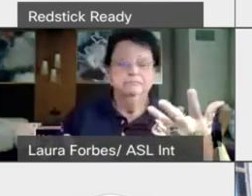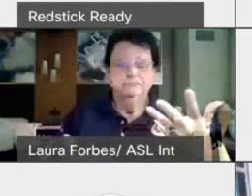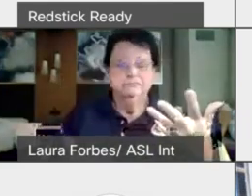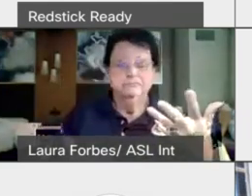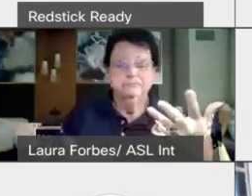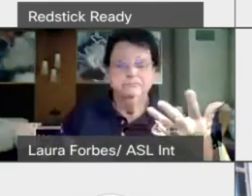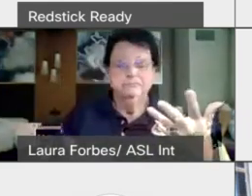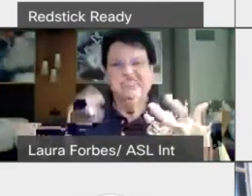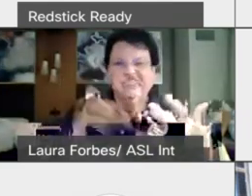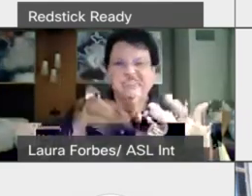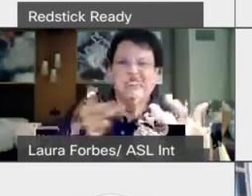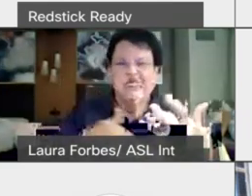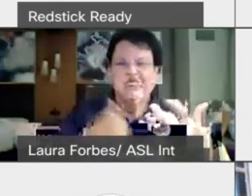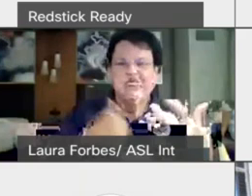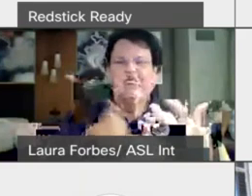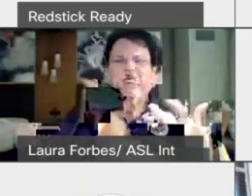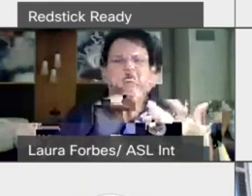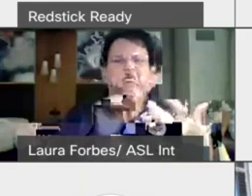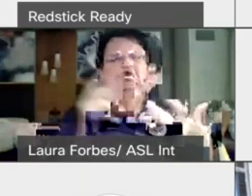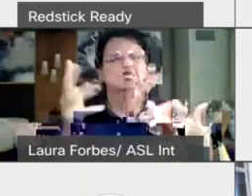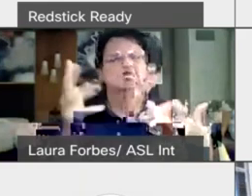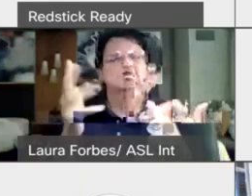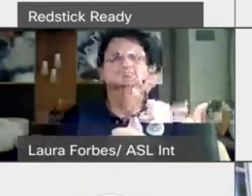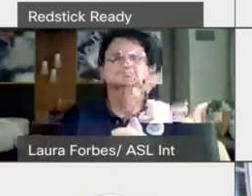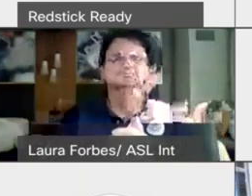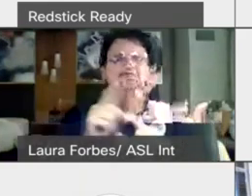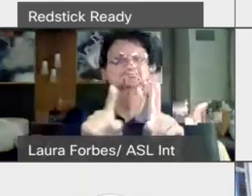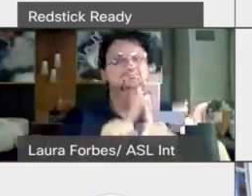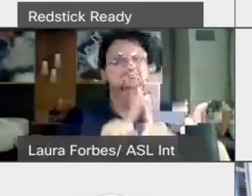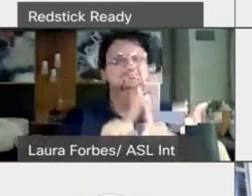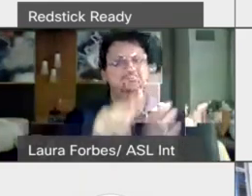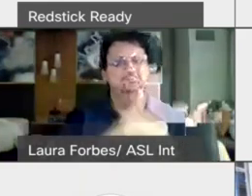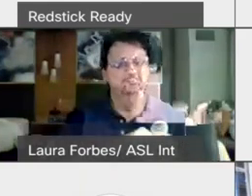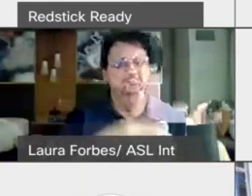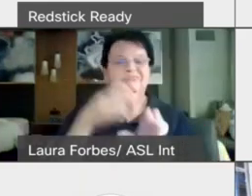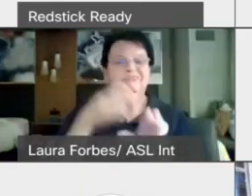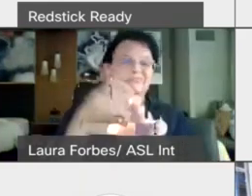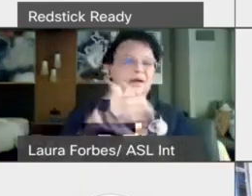tonight that can answer your questions. And they open up different programs once we receive